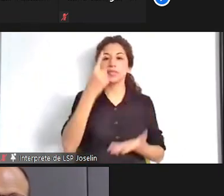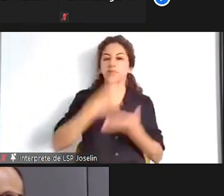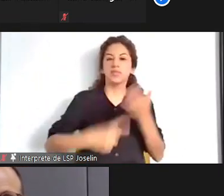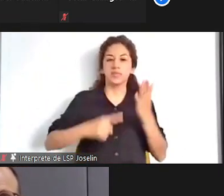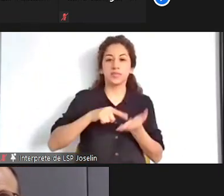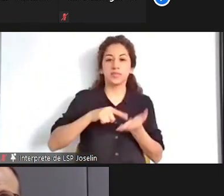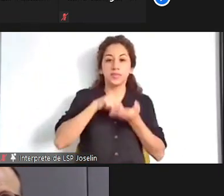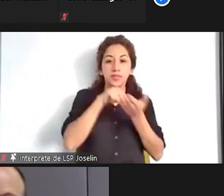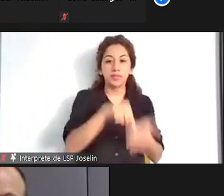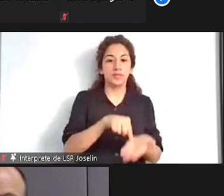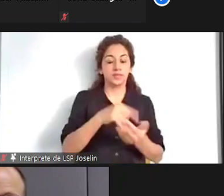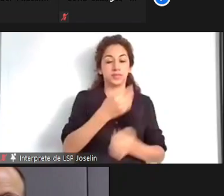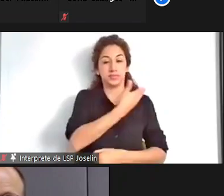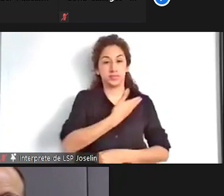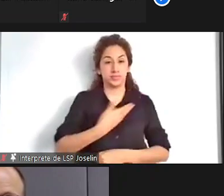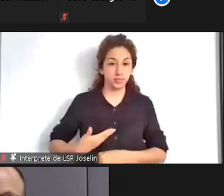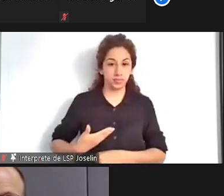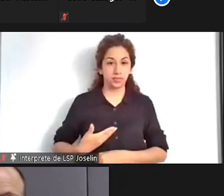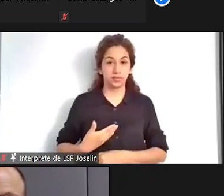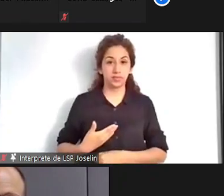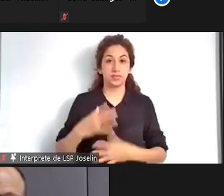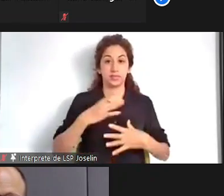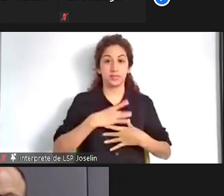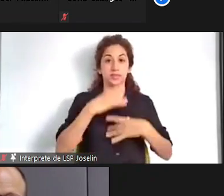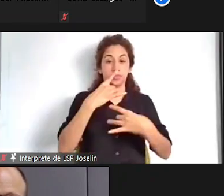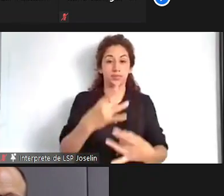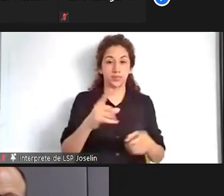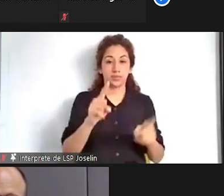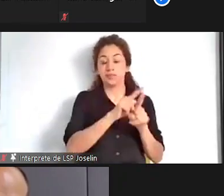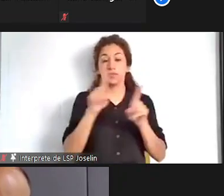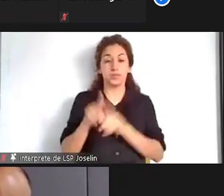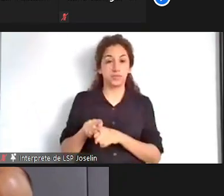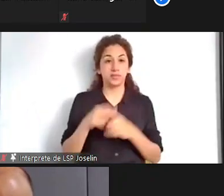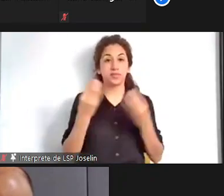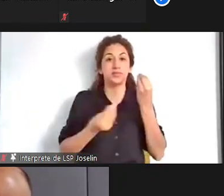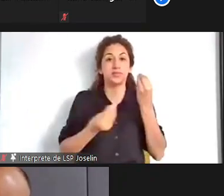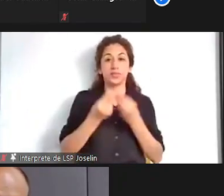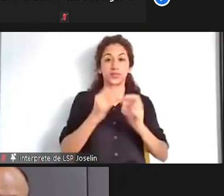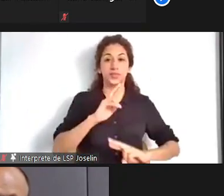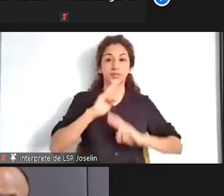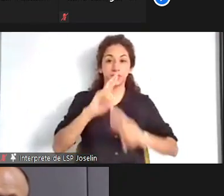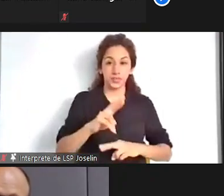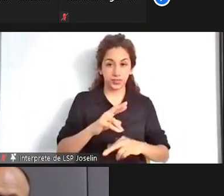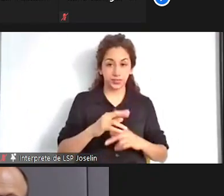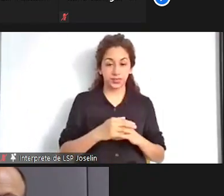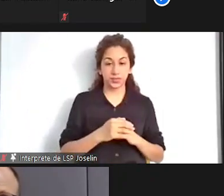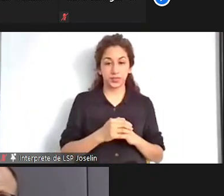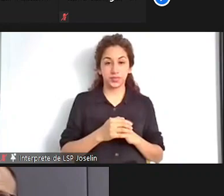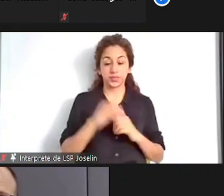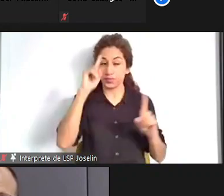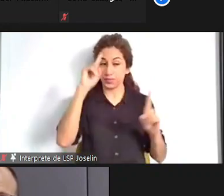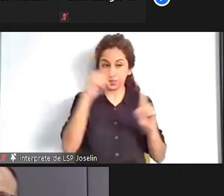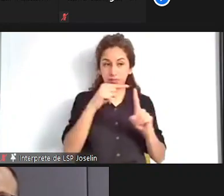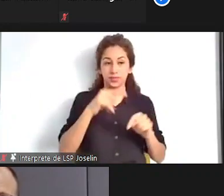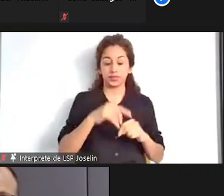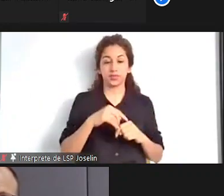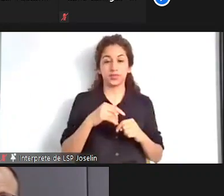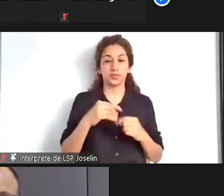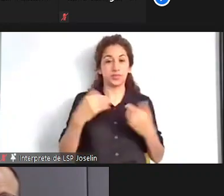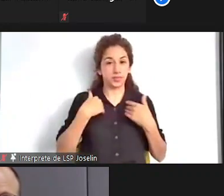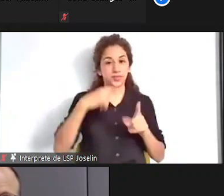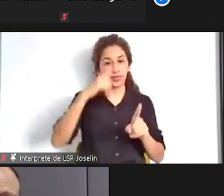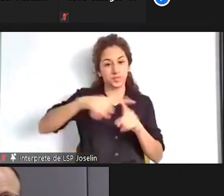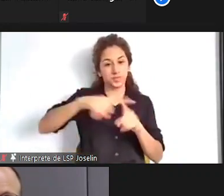parties and different stakeholders and what what these different stakeholders would demand from the government and how to respond to the